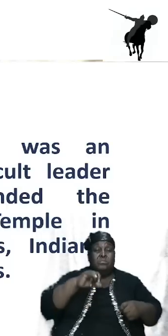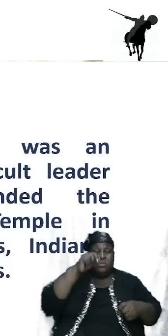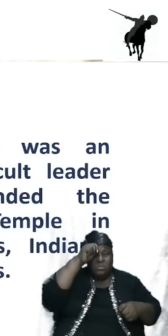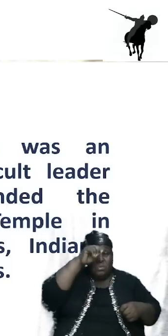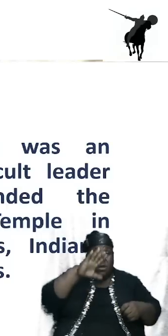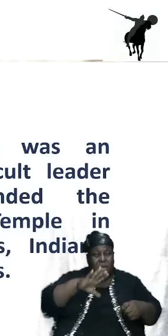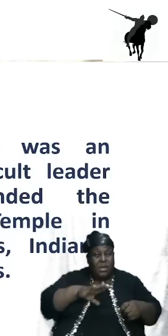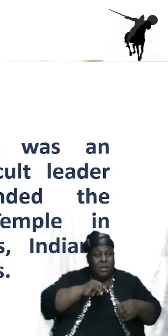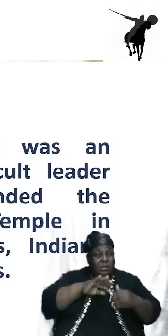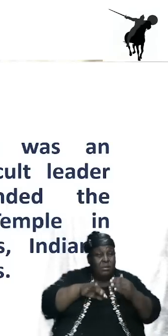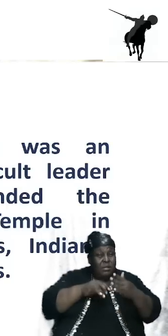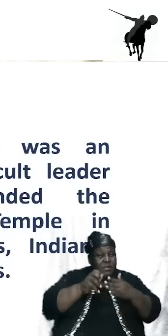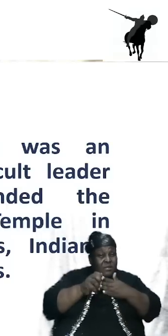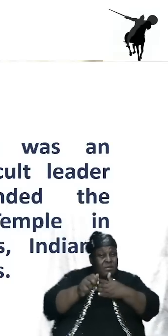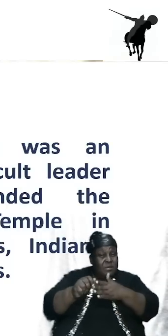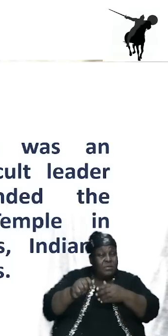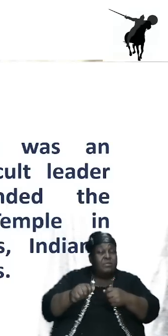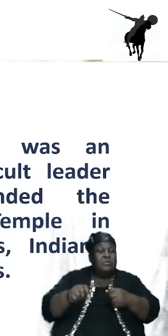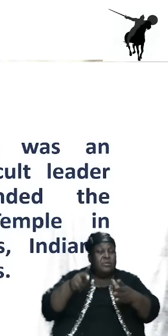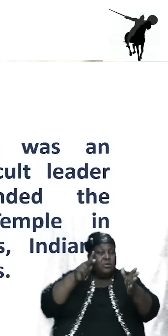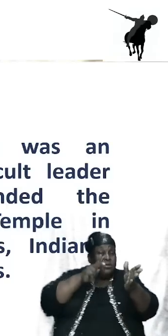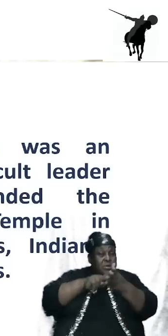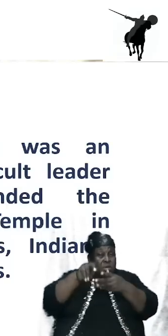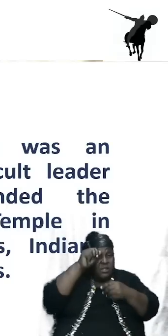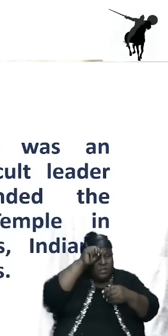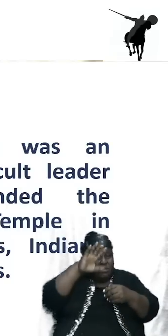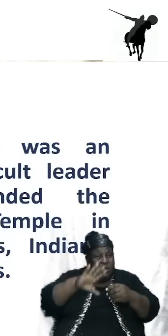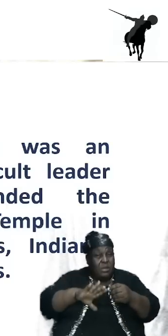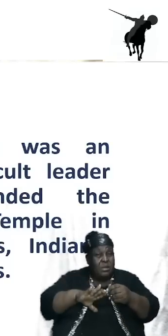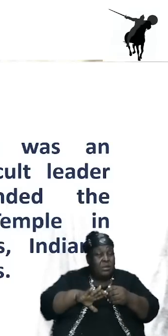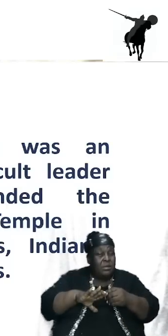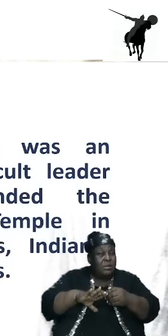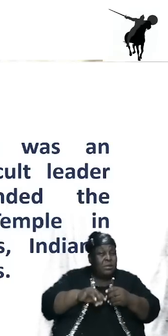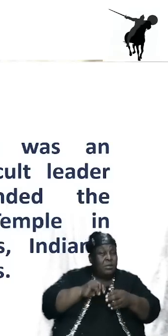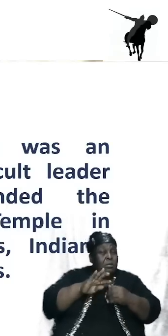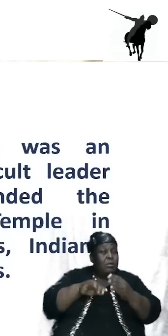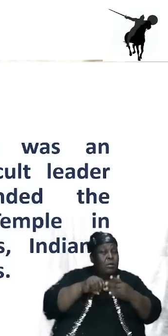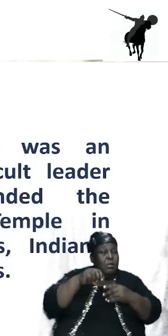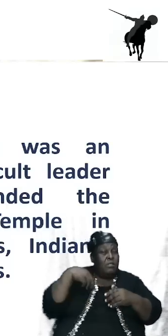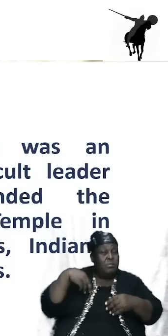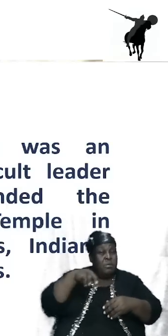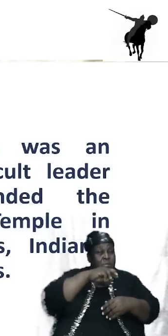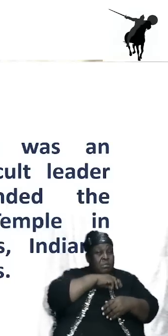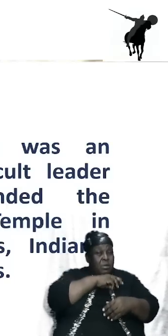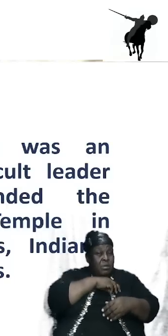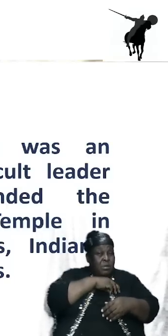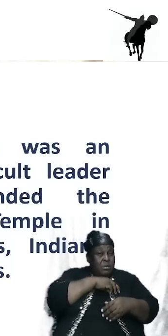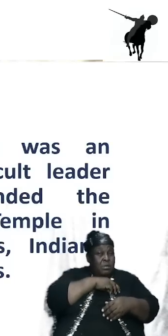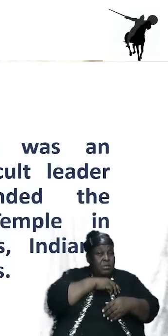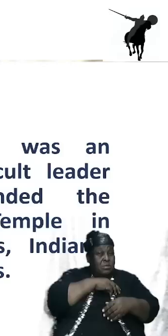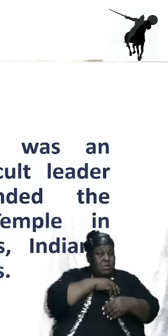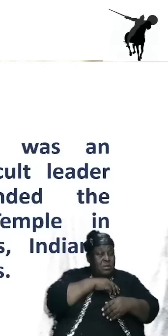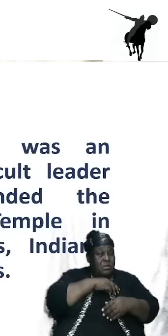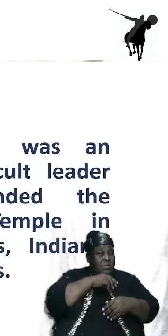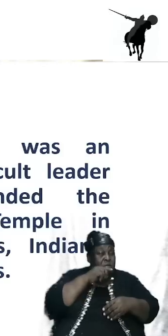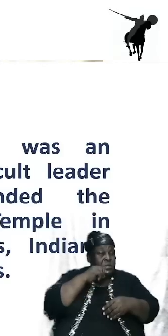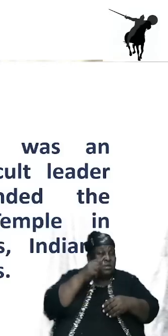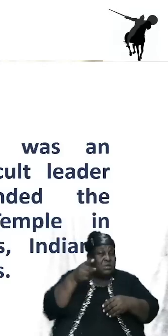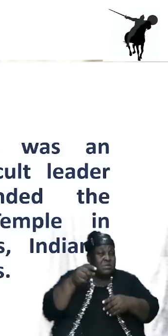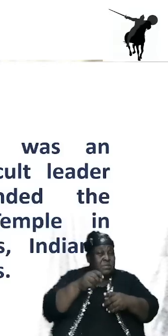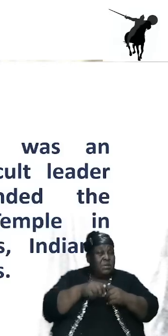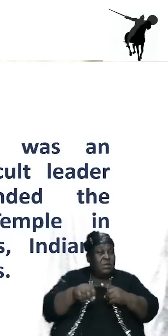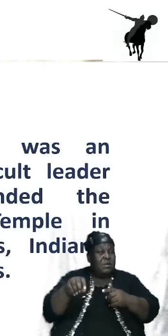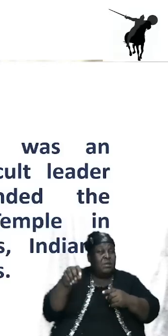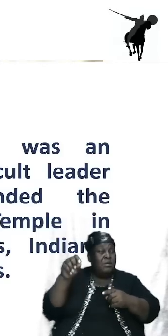followers to kill Ryan and all the delegation and all the members of the press that had come with him to investigate the thing. He ordered a